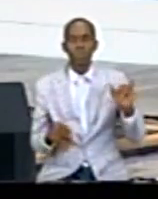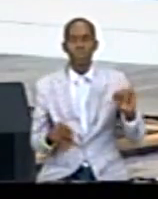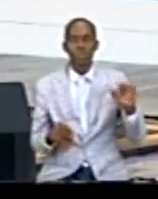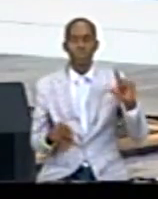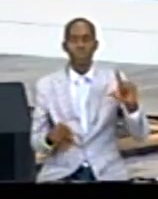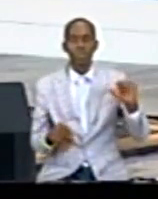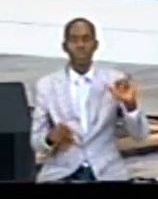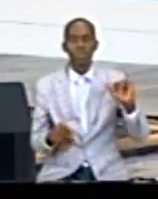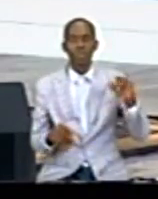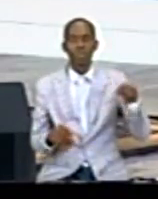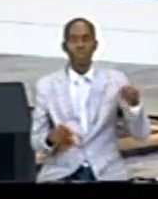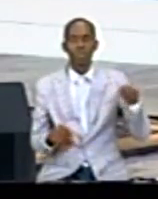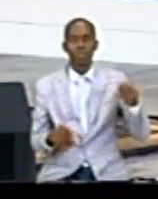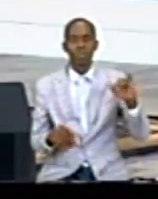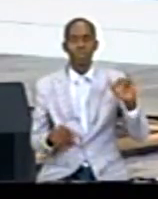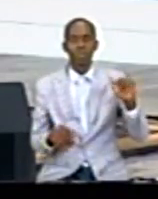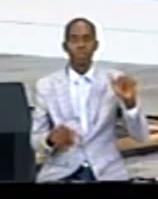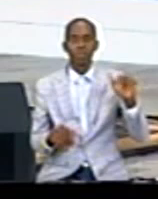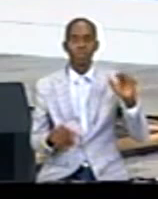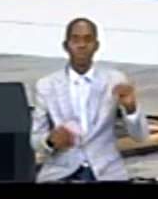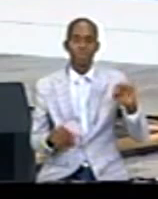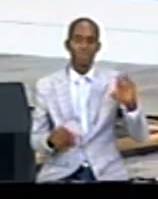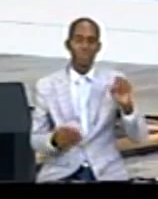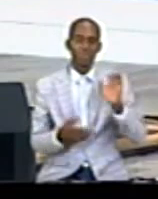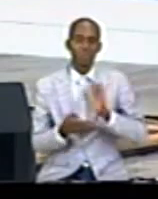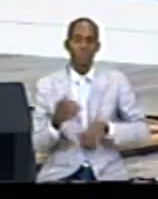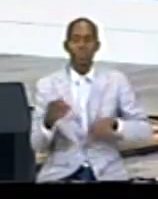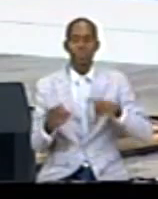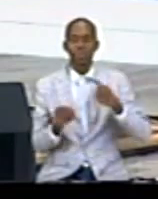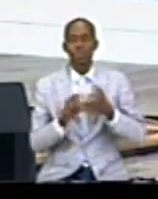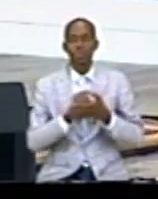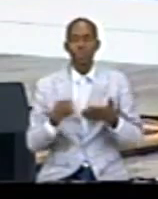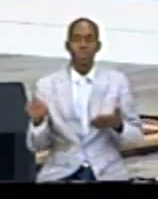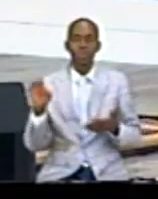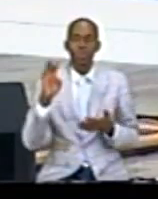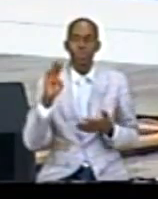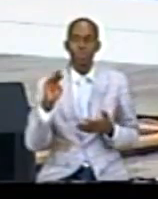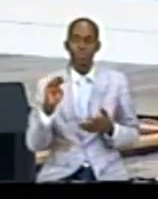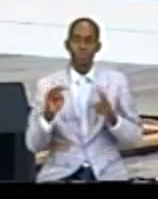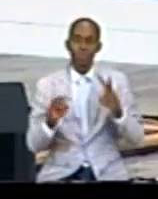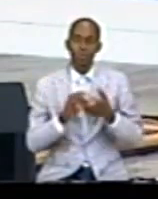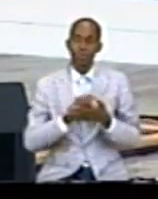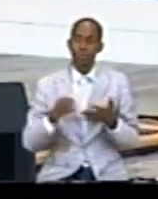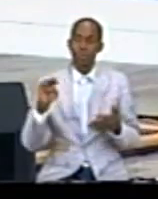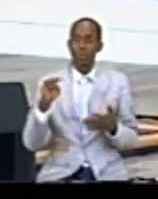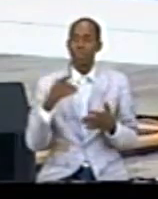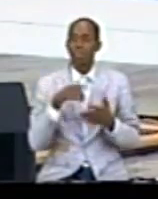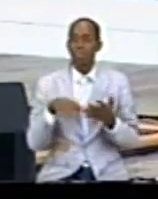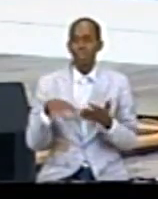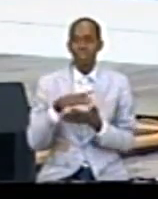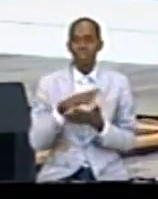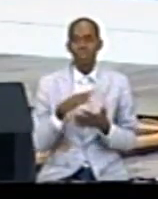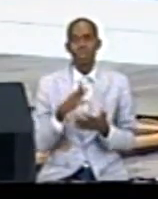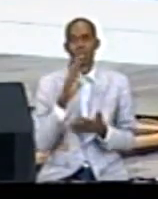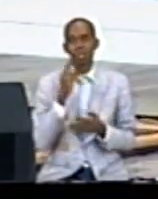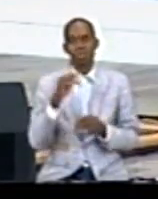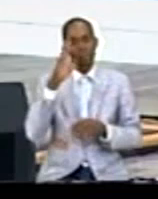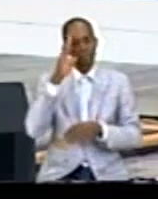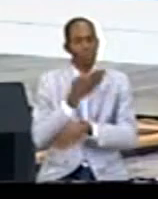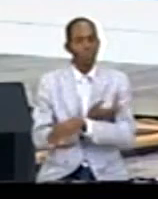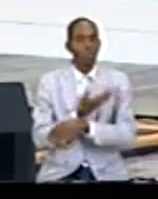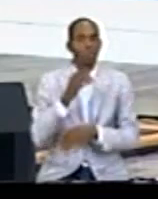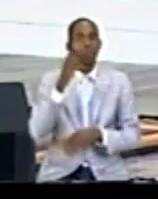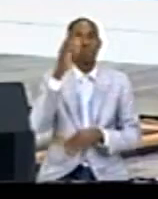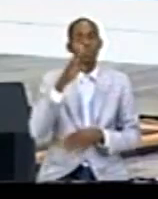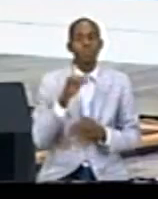things without murmurings and disputings. Those are sons of God. That ye may be blameless